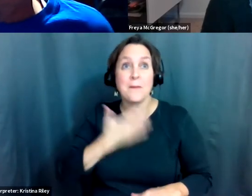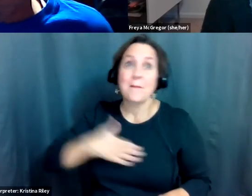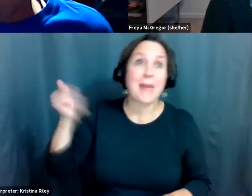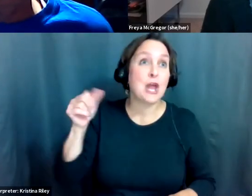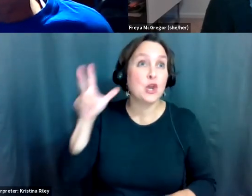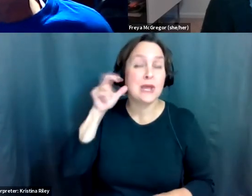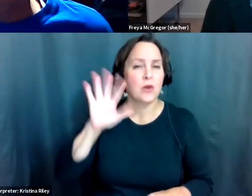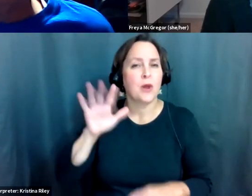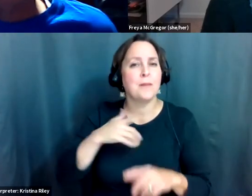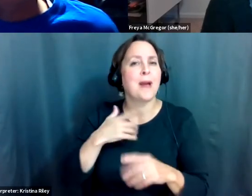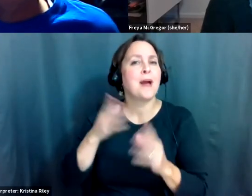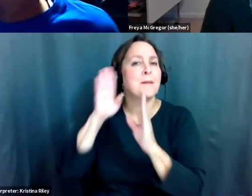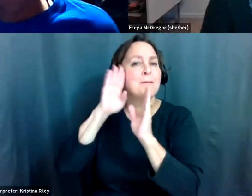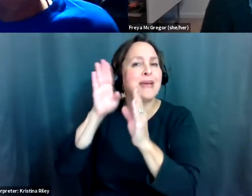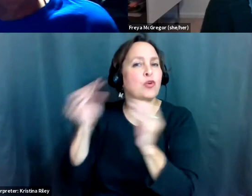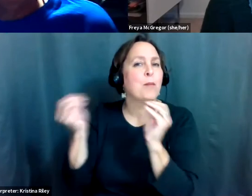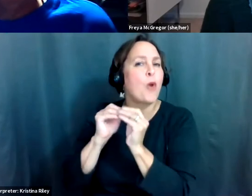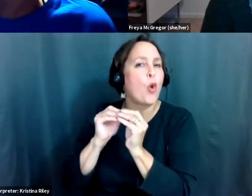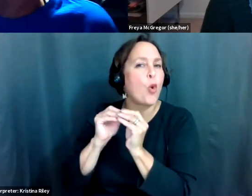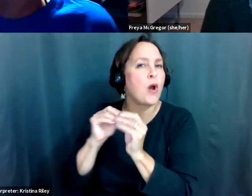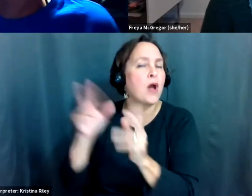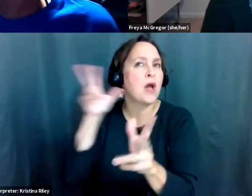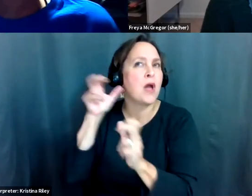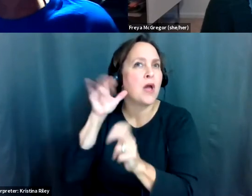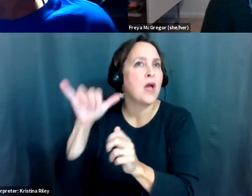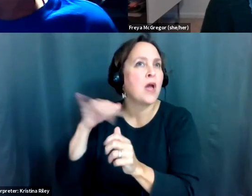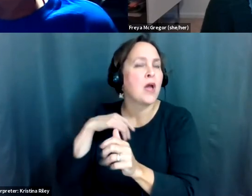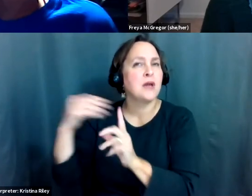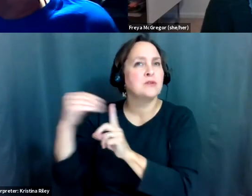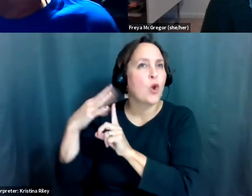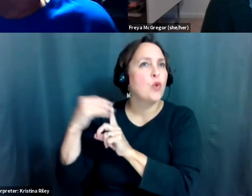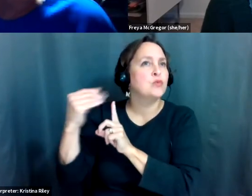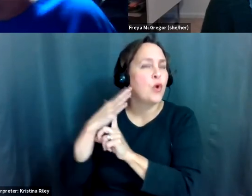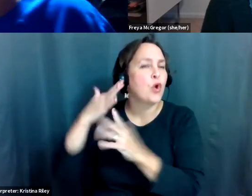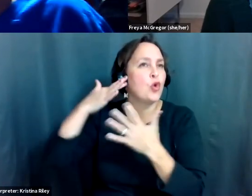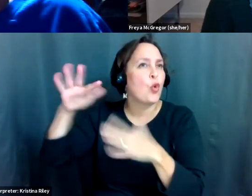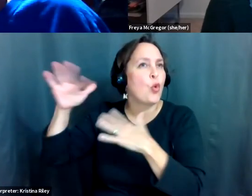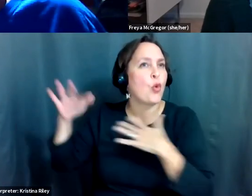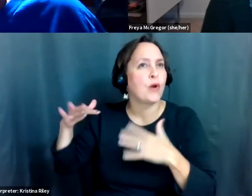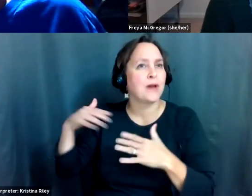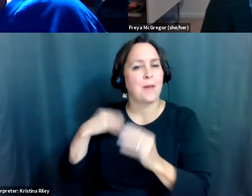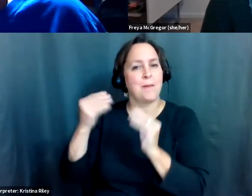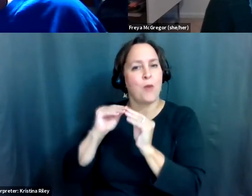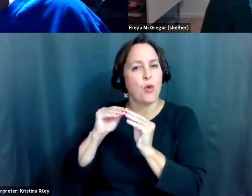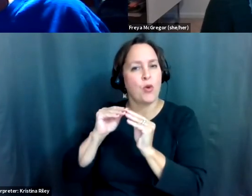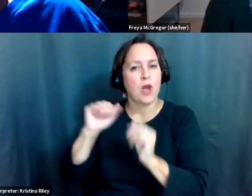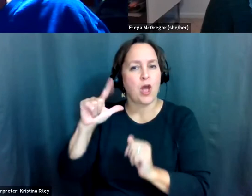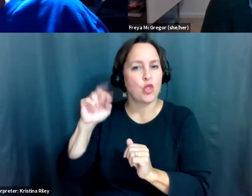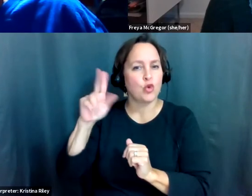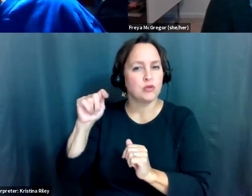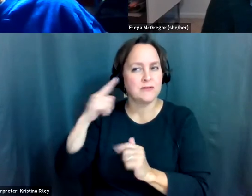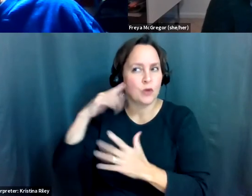and we tend to be exposed more often to more things that make noises. And, um, so